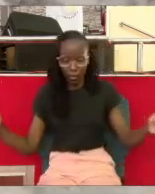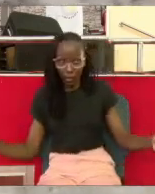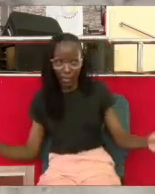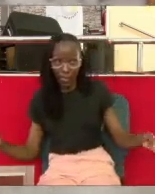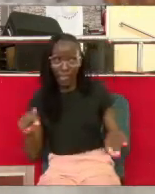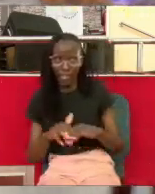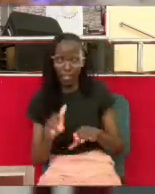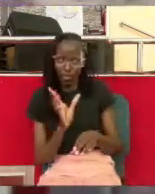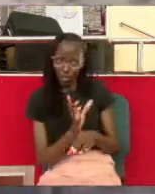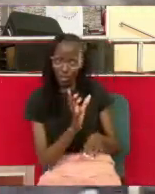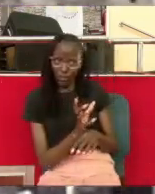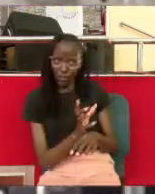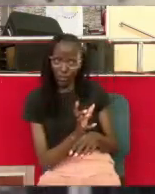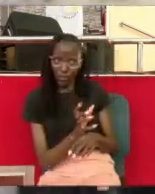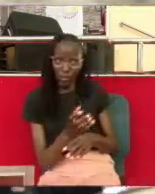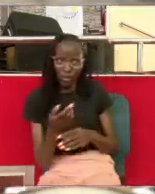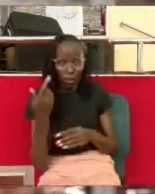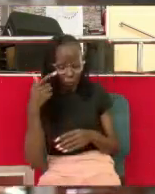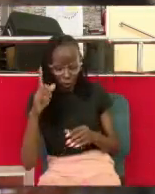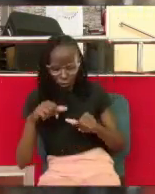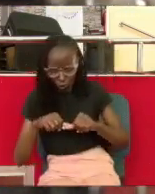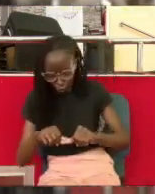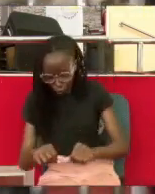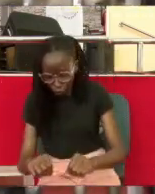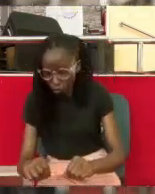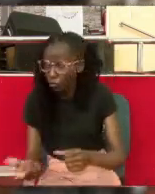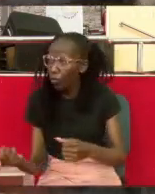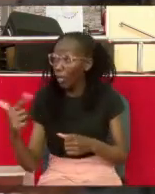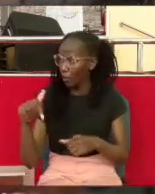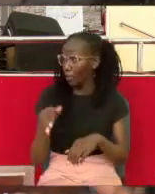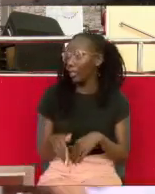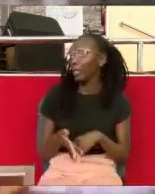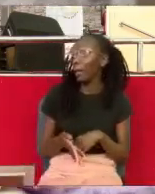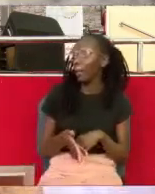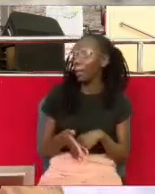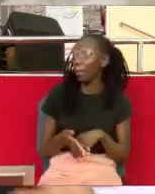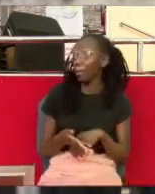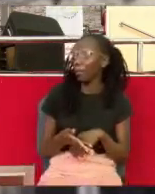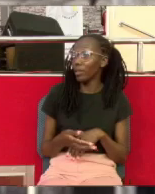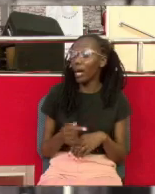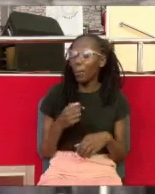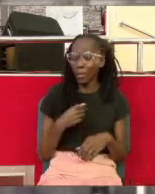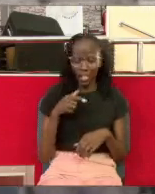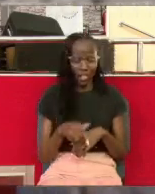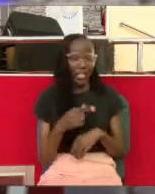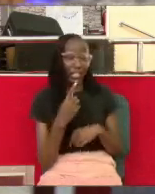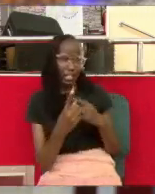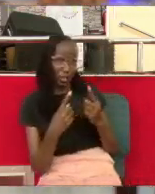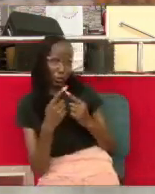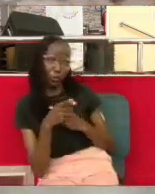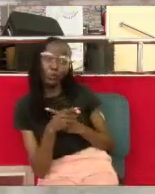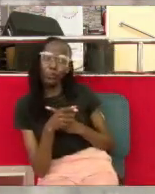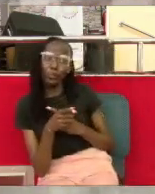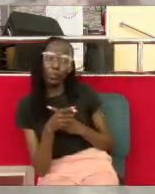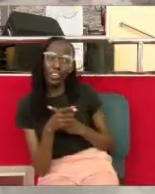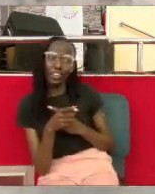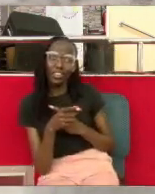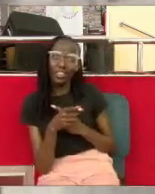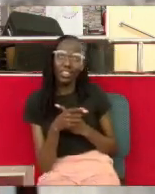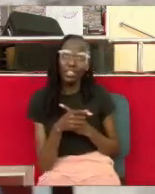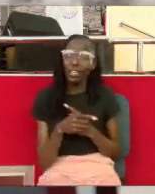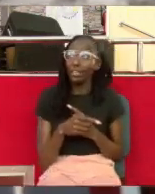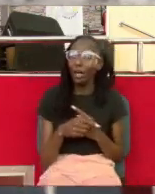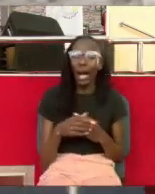place. Because I have continued coming in. I'm here to tell you, I have heard bishops say this